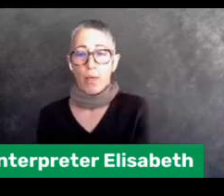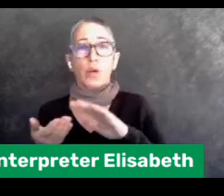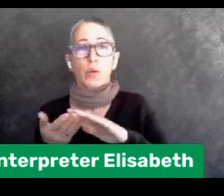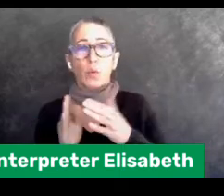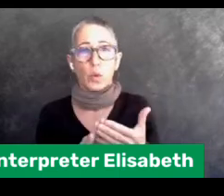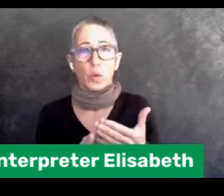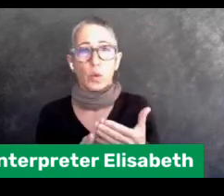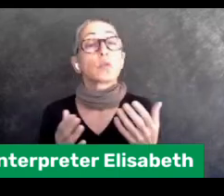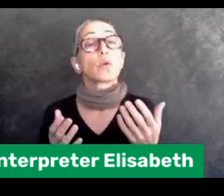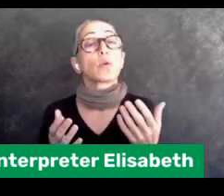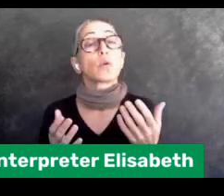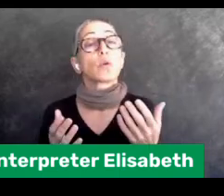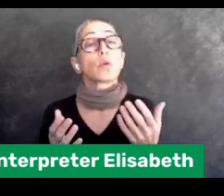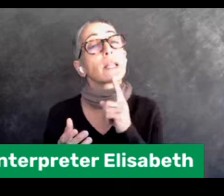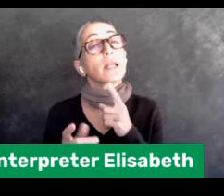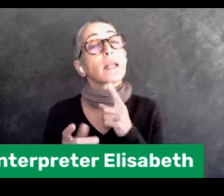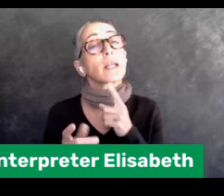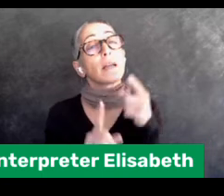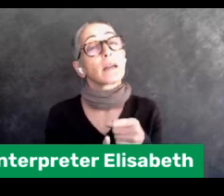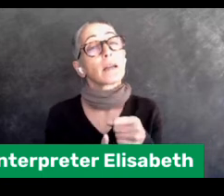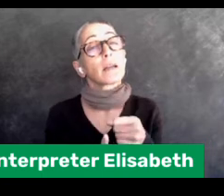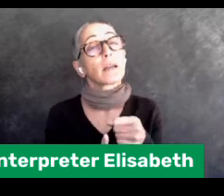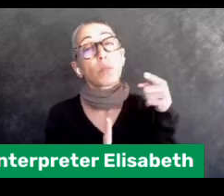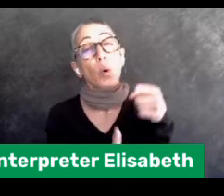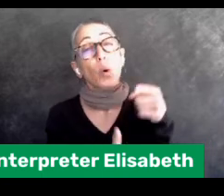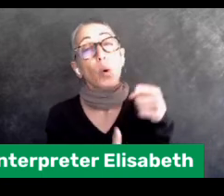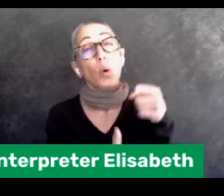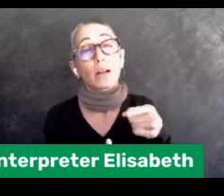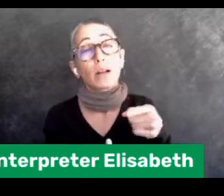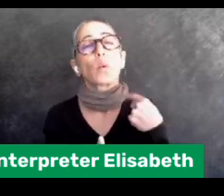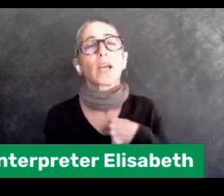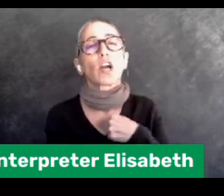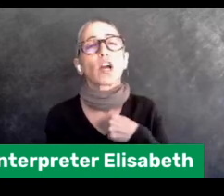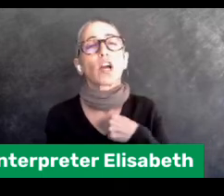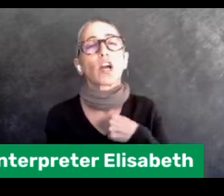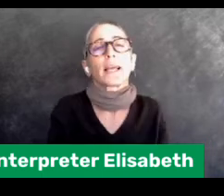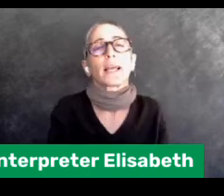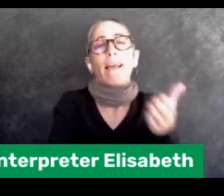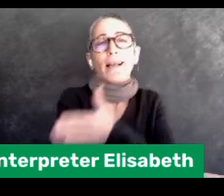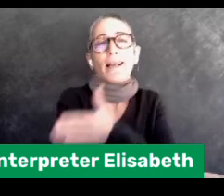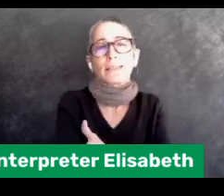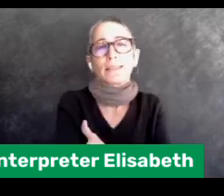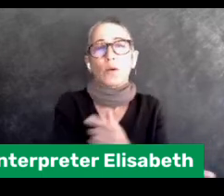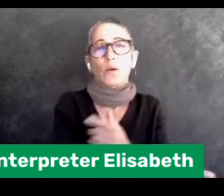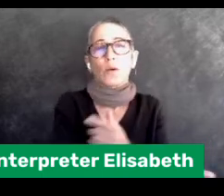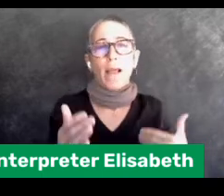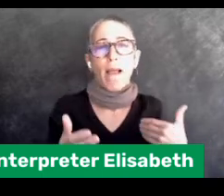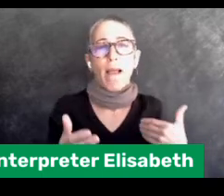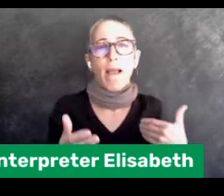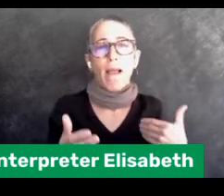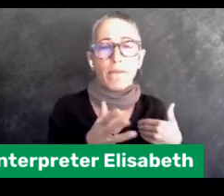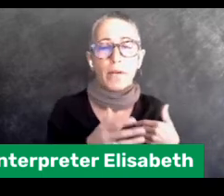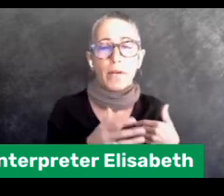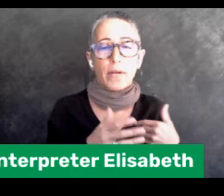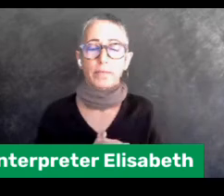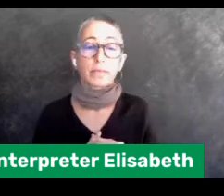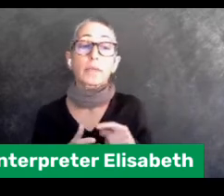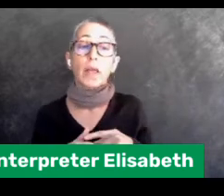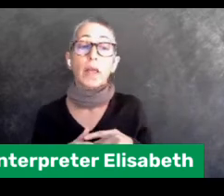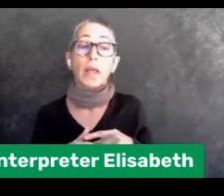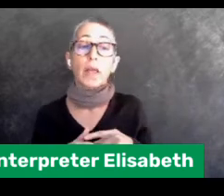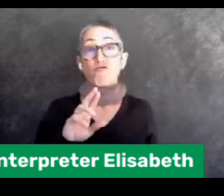the community and growing that outward. Another thing, monthly flyers, as you can see, the one on the right side